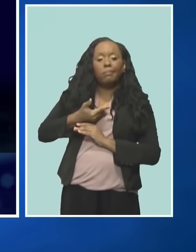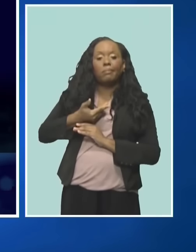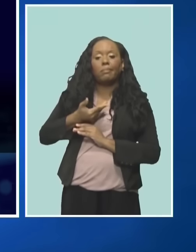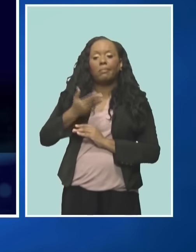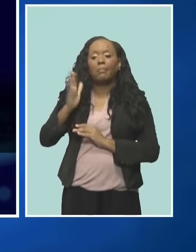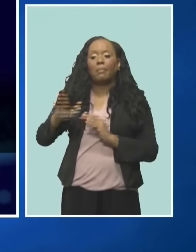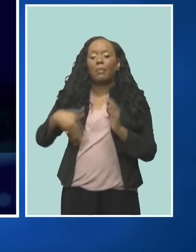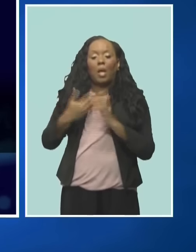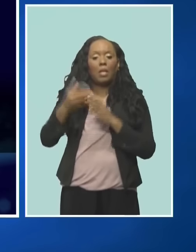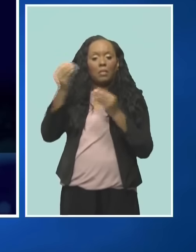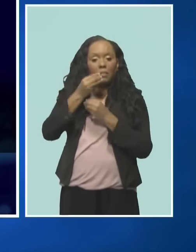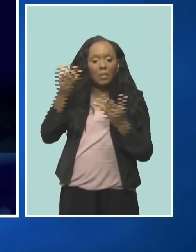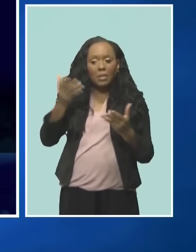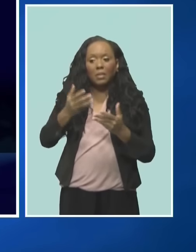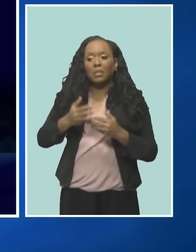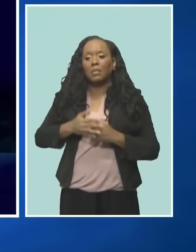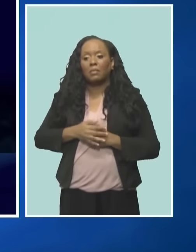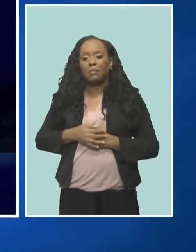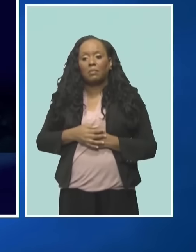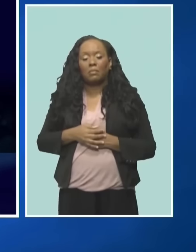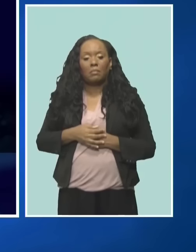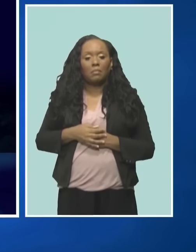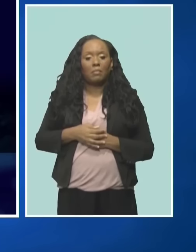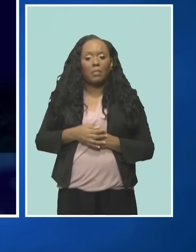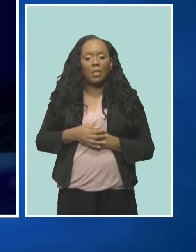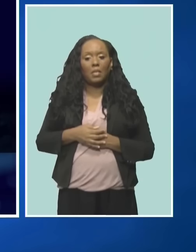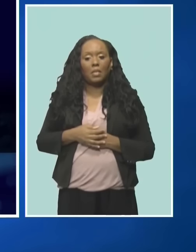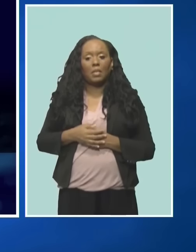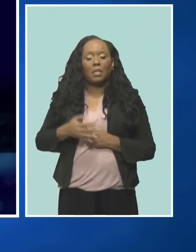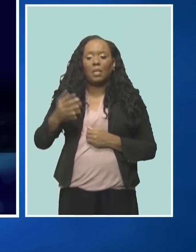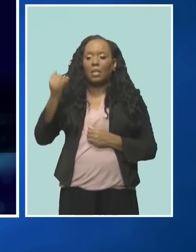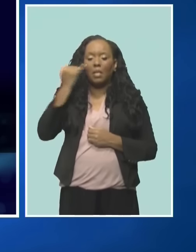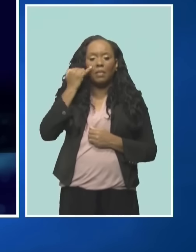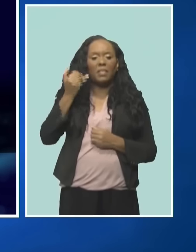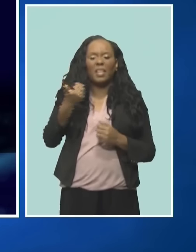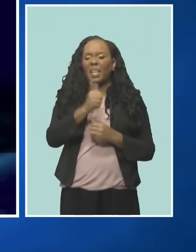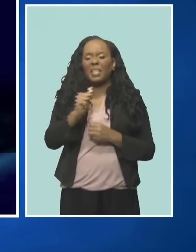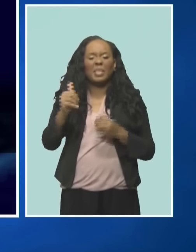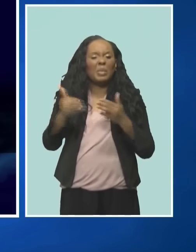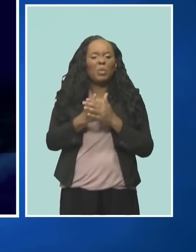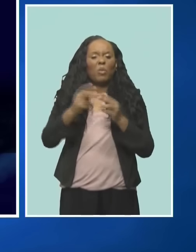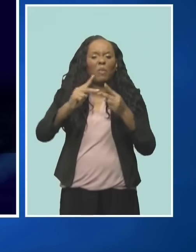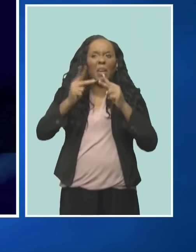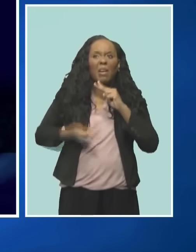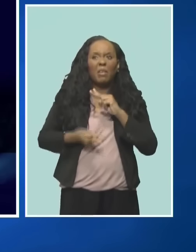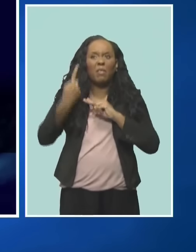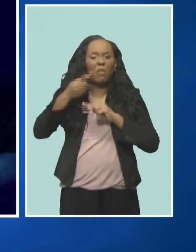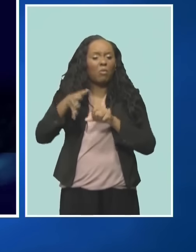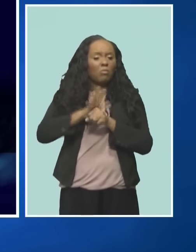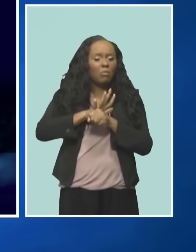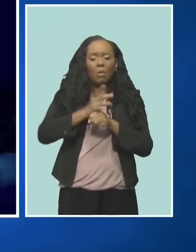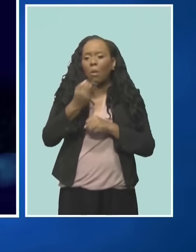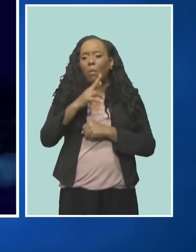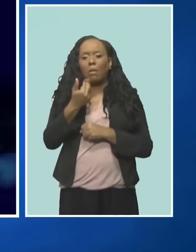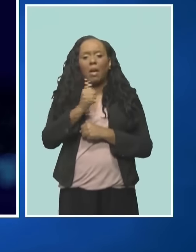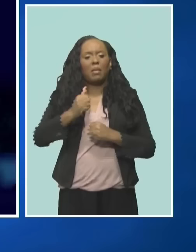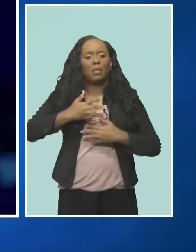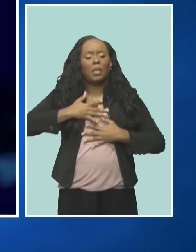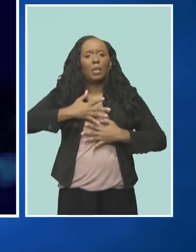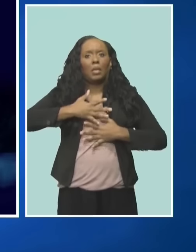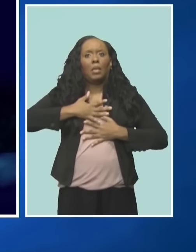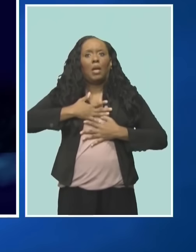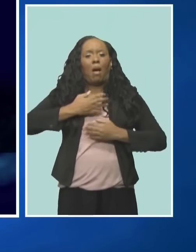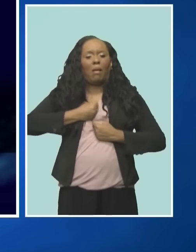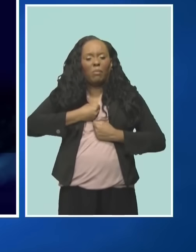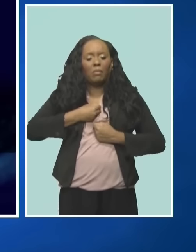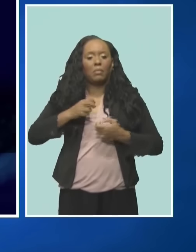viral markers with respect to the new strains of either COVID or respiratory viruses, because I think it